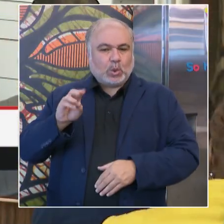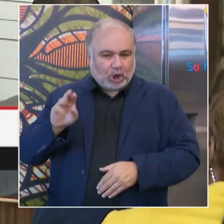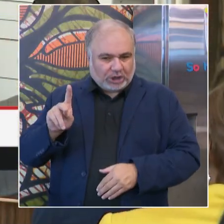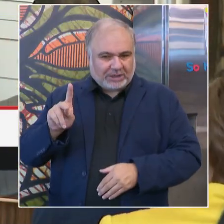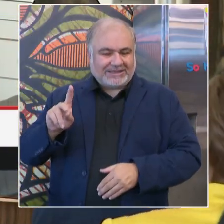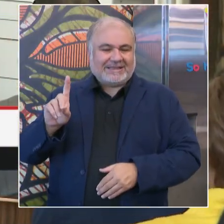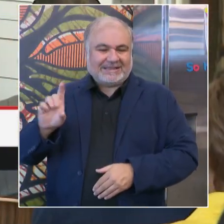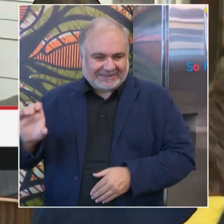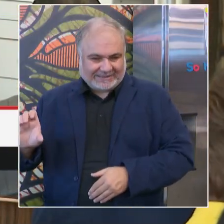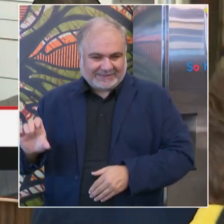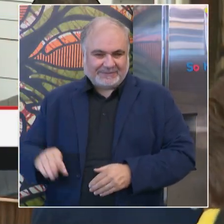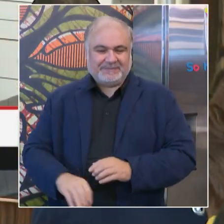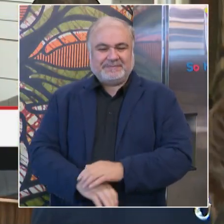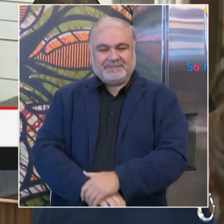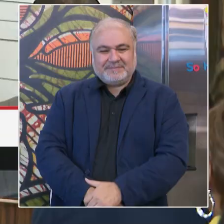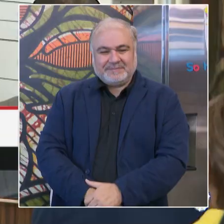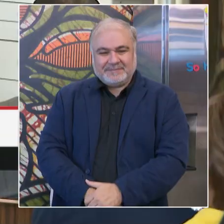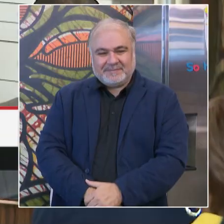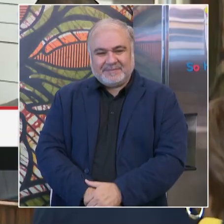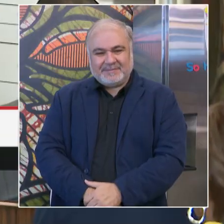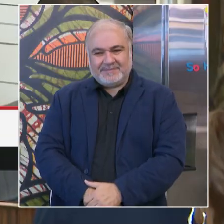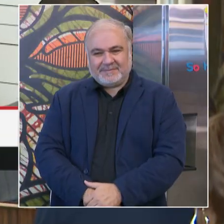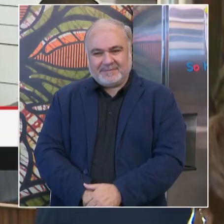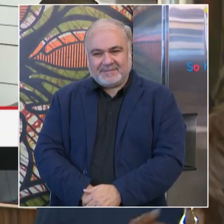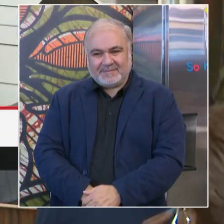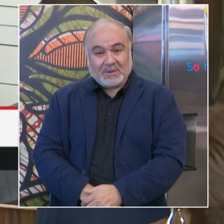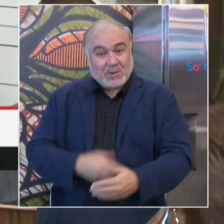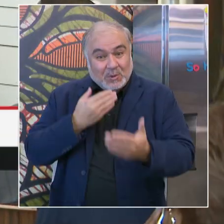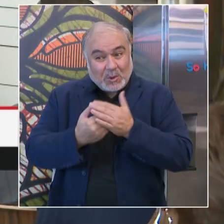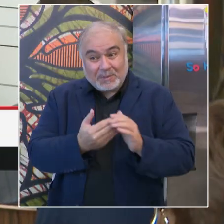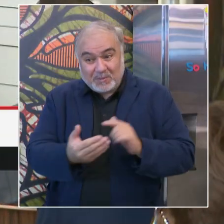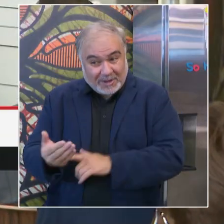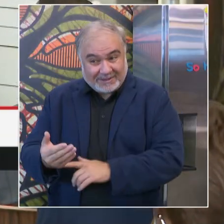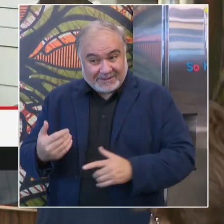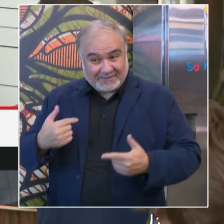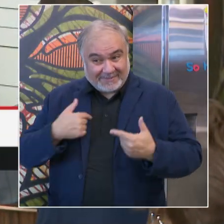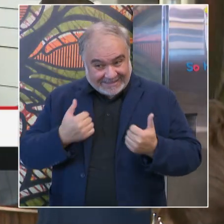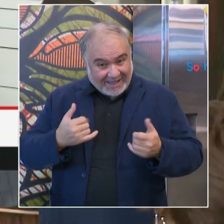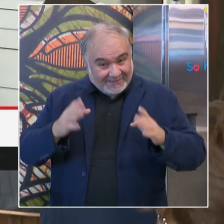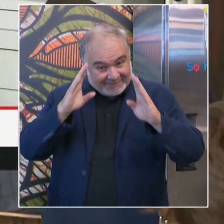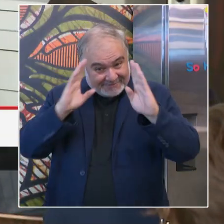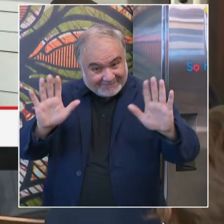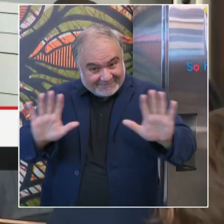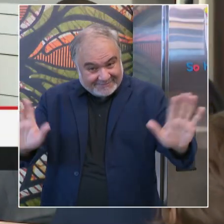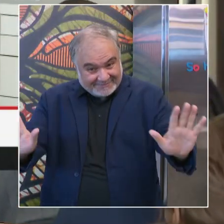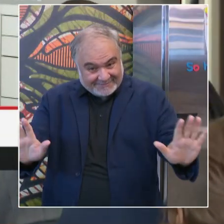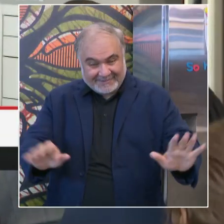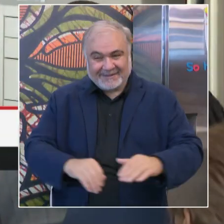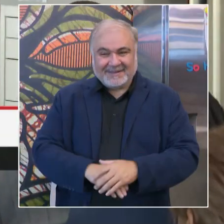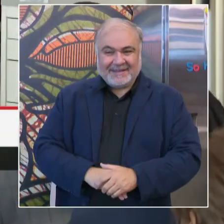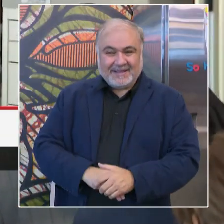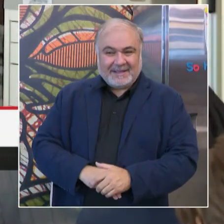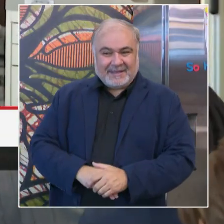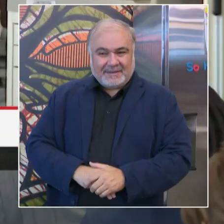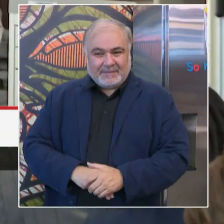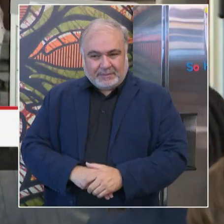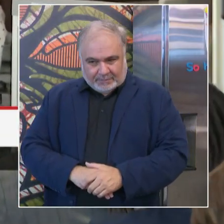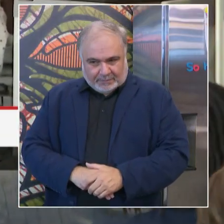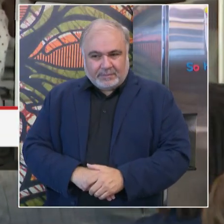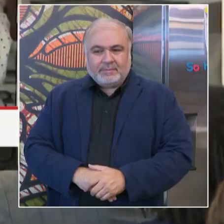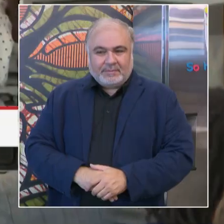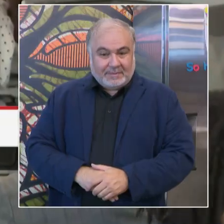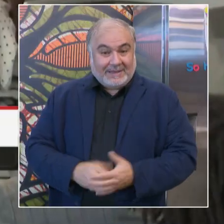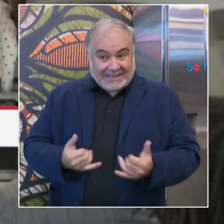Wow, this is exciting. Good morning. I'm Jenny Niles, President and CEO of CityWorks DC, and through our organization's